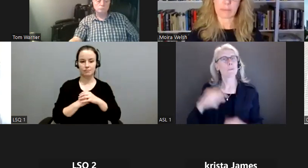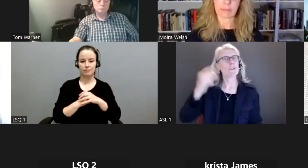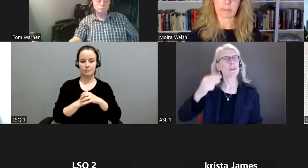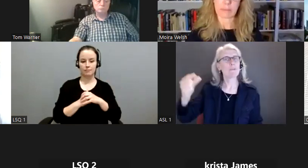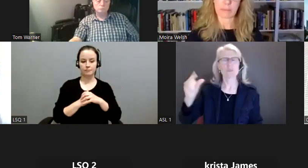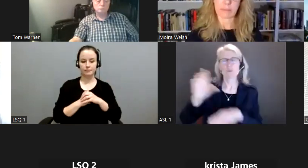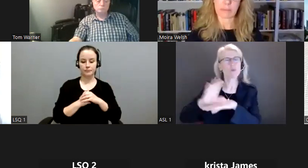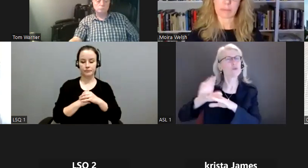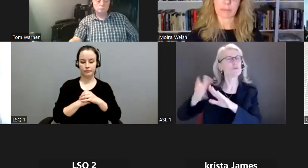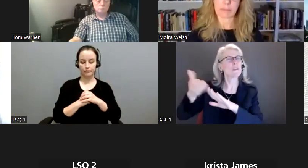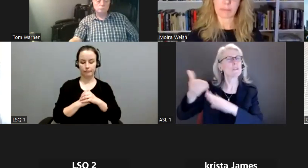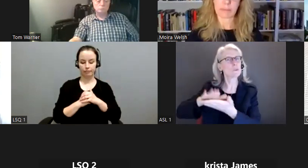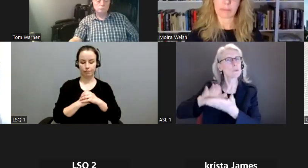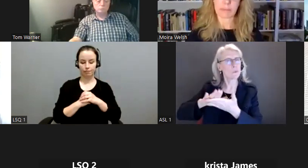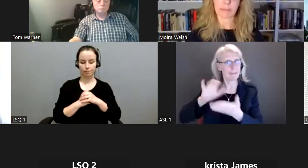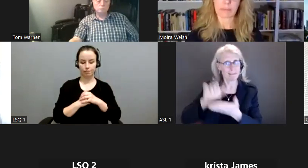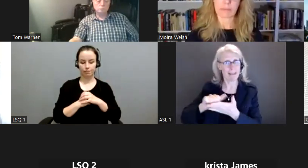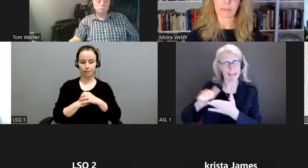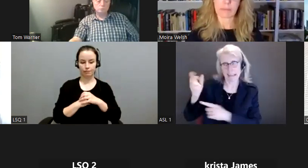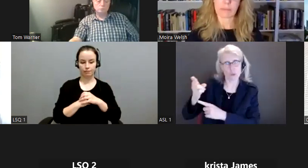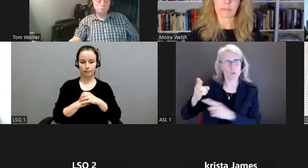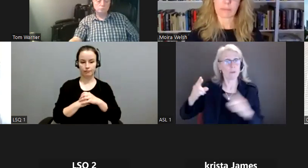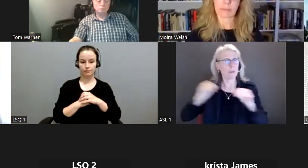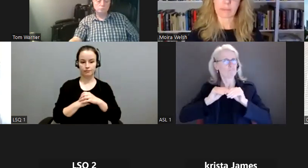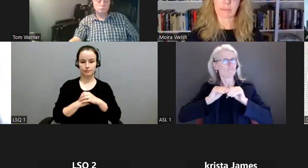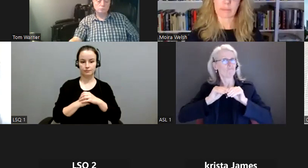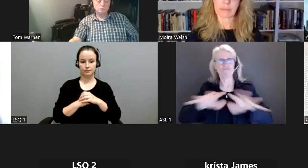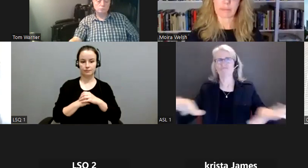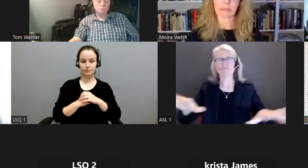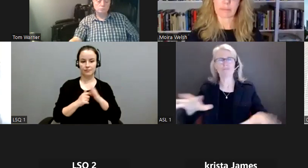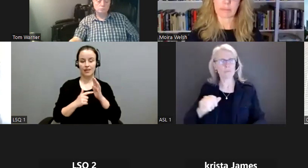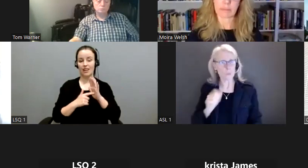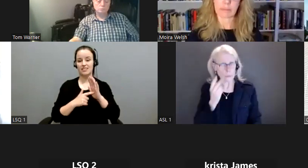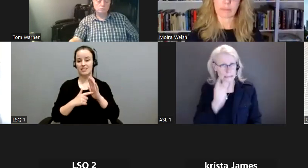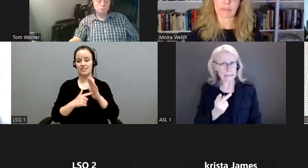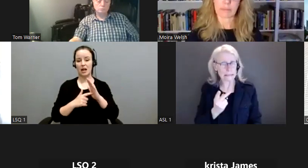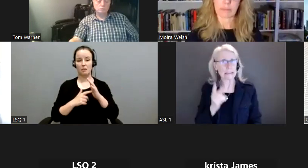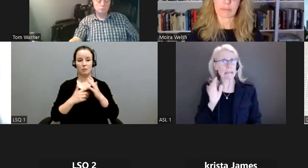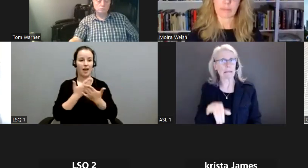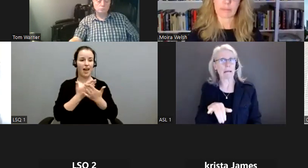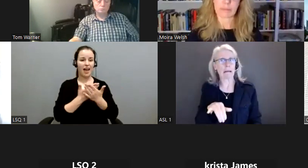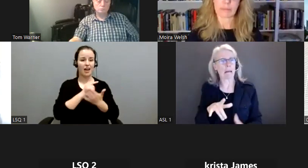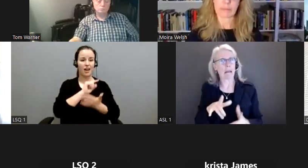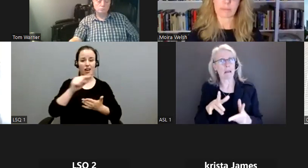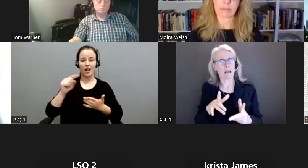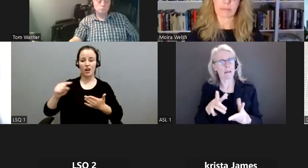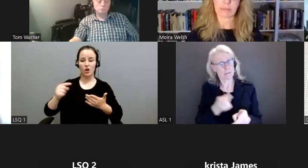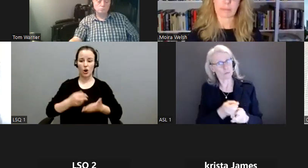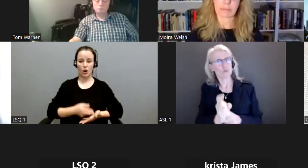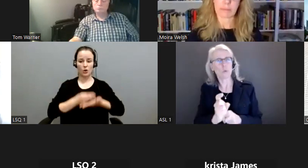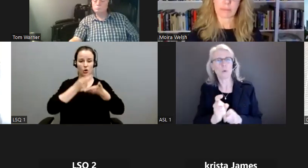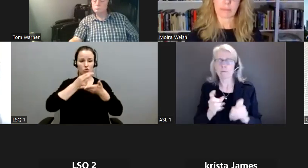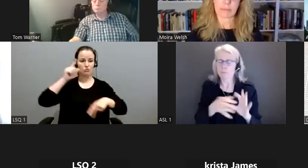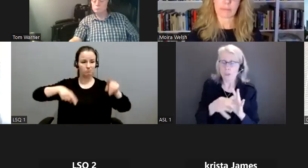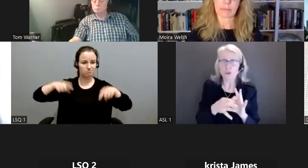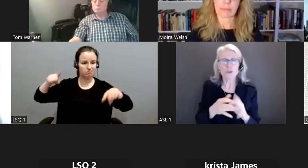prevalent now, and that has created social problems beyond measure. It